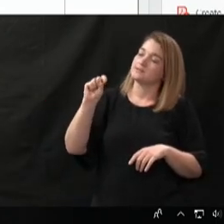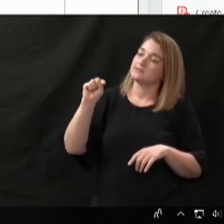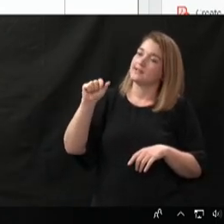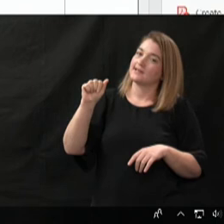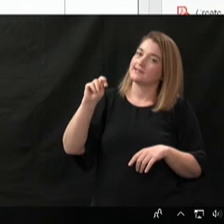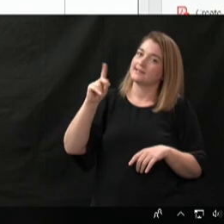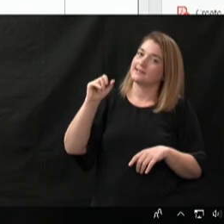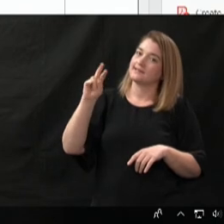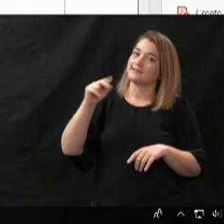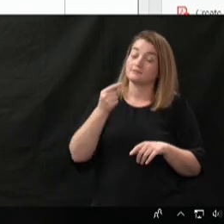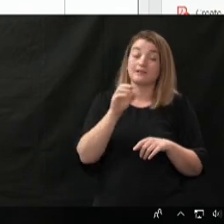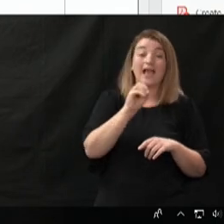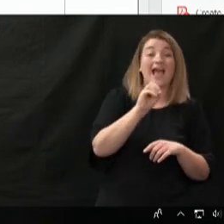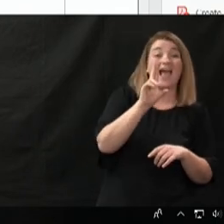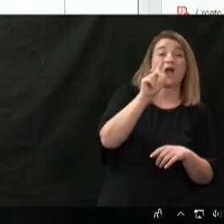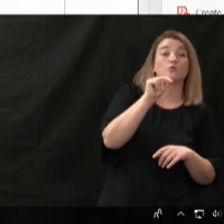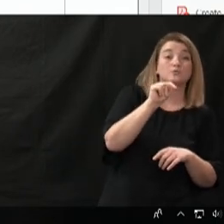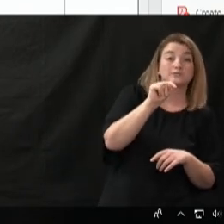Outsider.